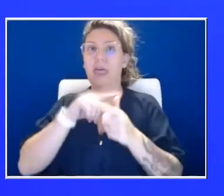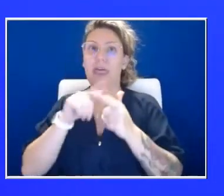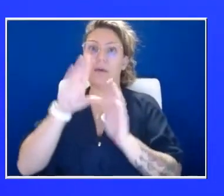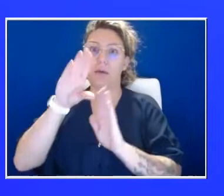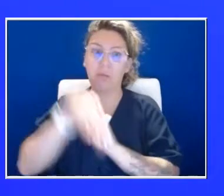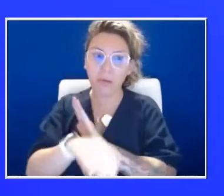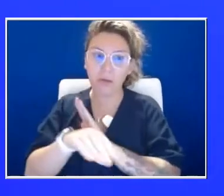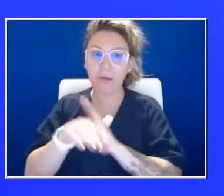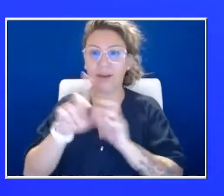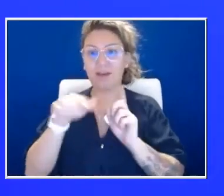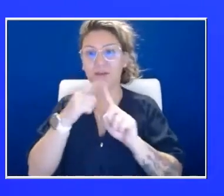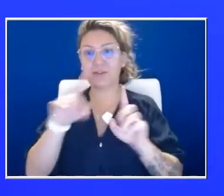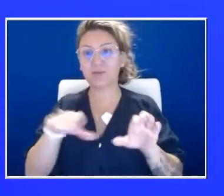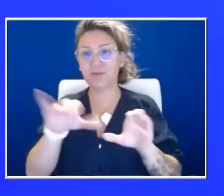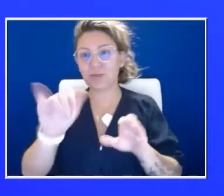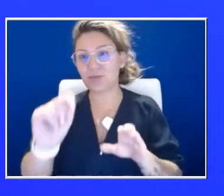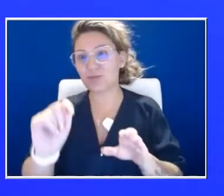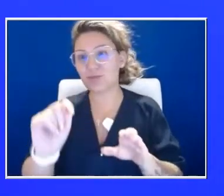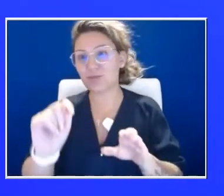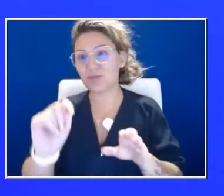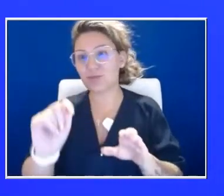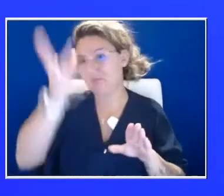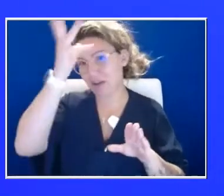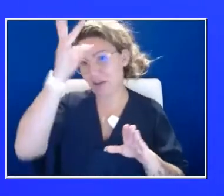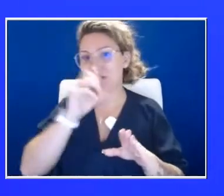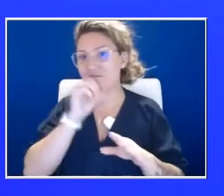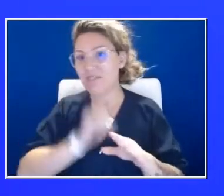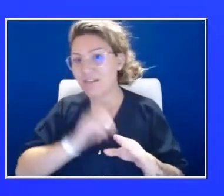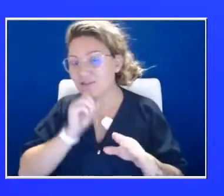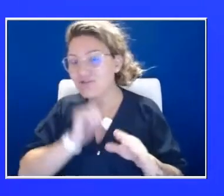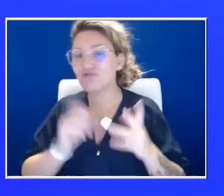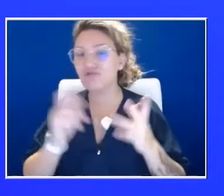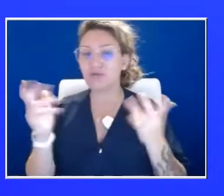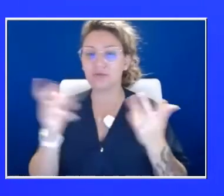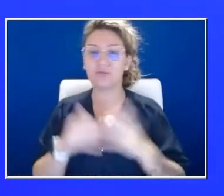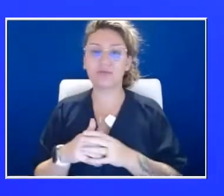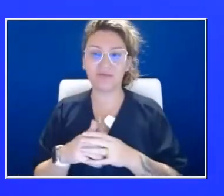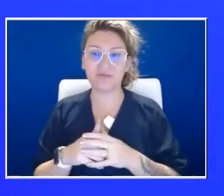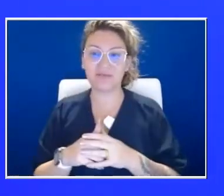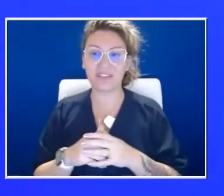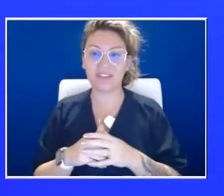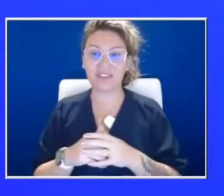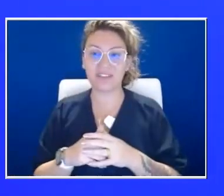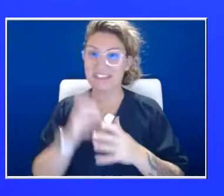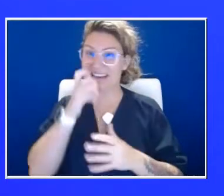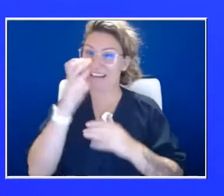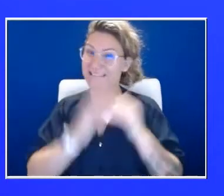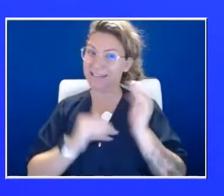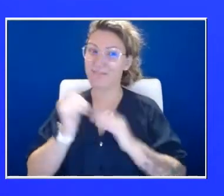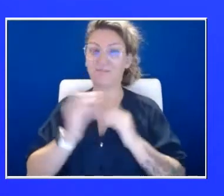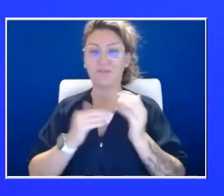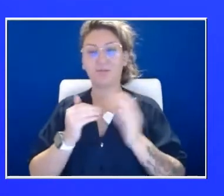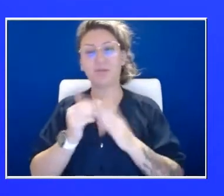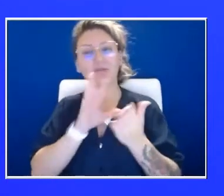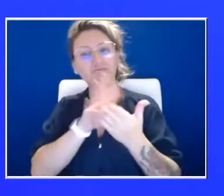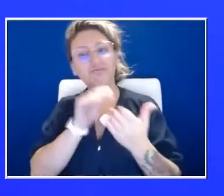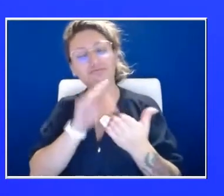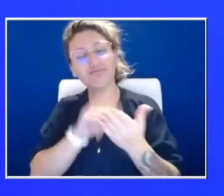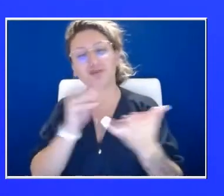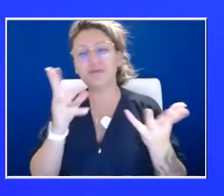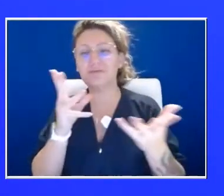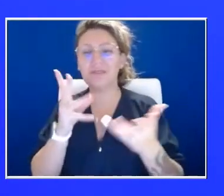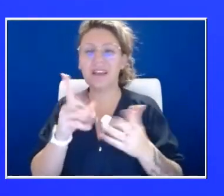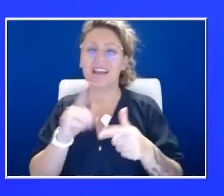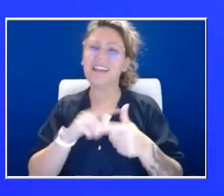do it at, I don't know, parent age, maybe grandparent age, yeah, it's a lot less comfortable. So just learn the age and just kind of reinforce that